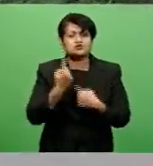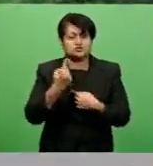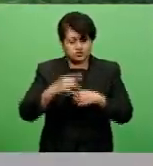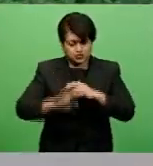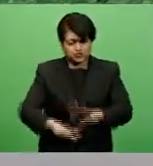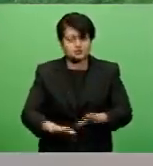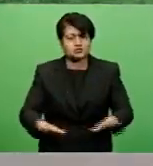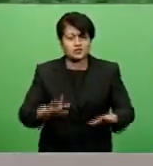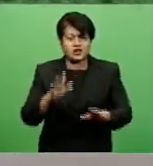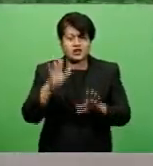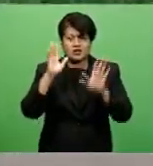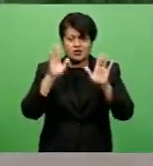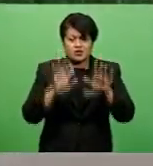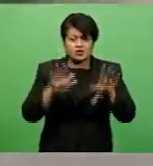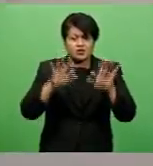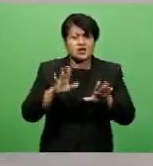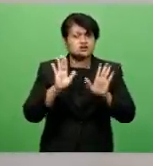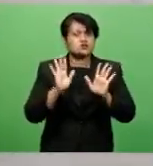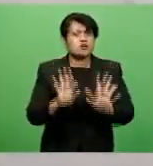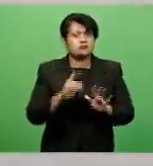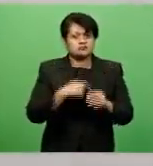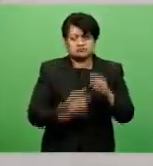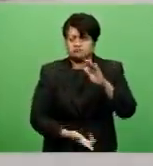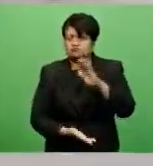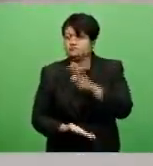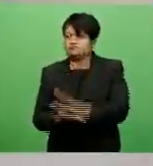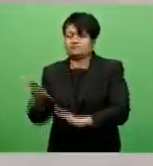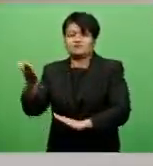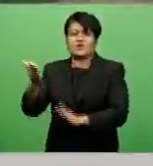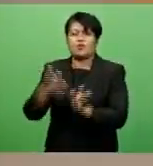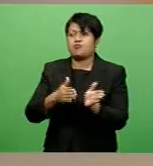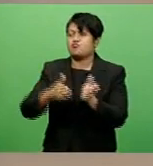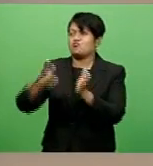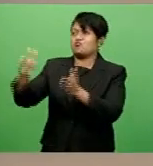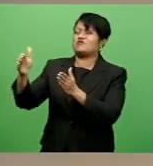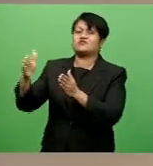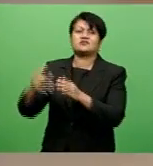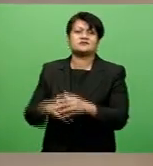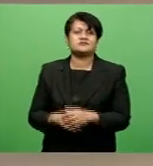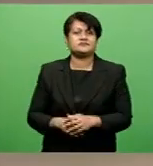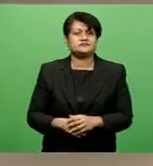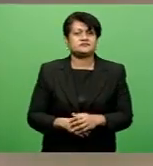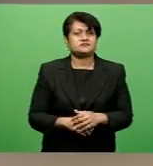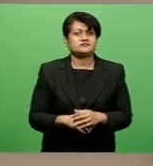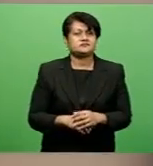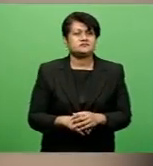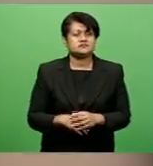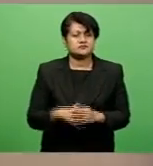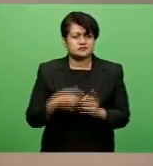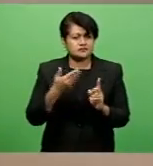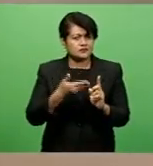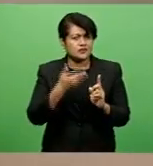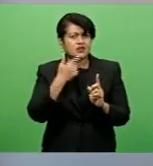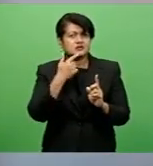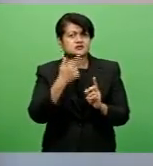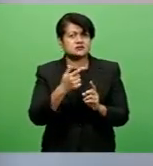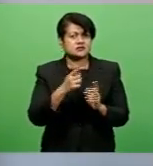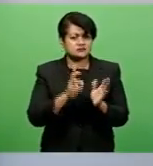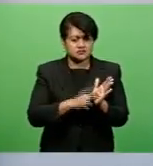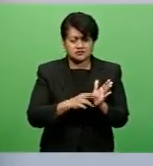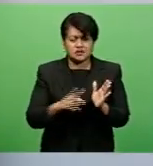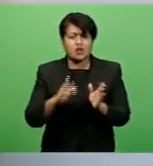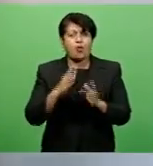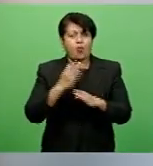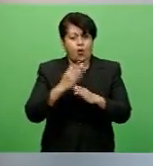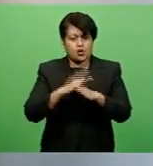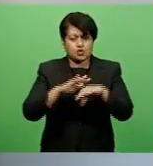stopped, that's our cue to move out, even if it's a short distance. Servaya Tuwai says the Nailanga community is working together